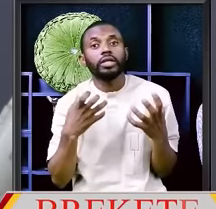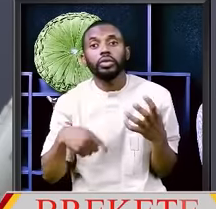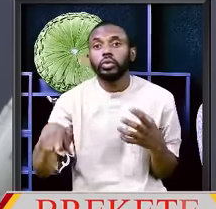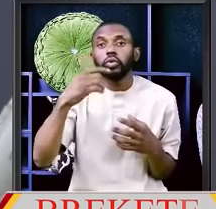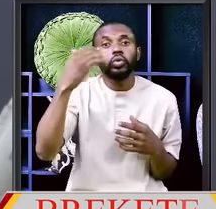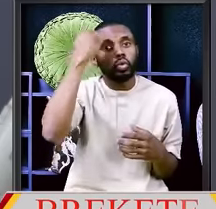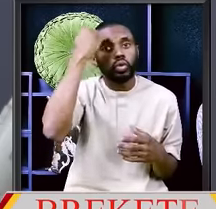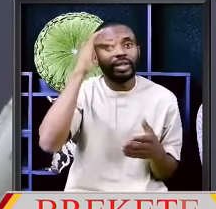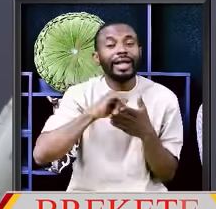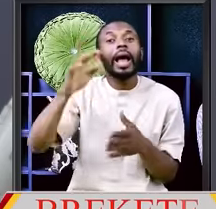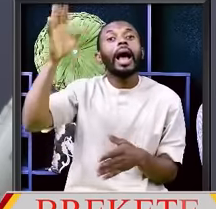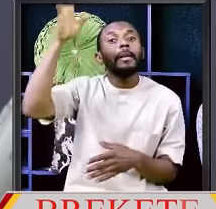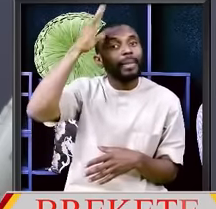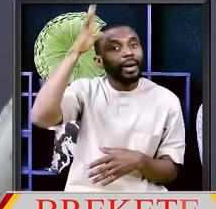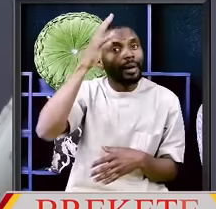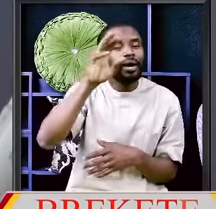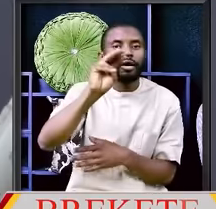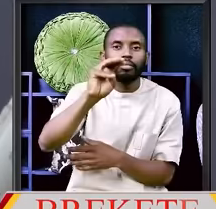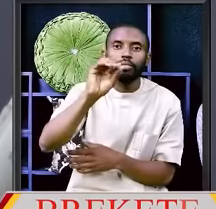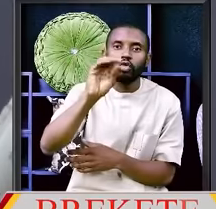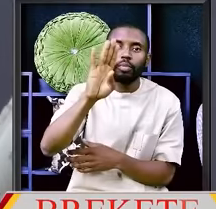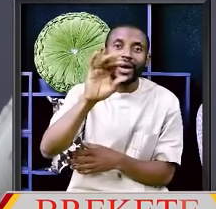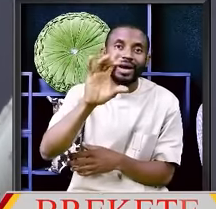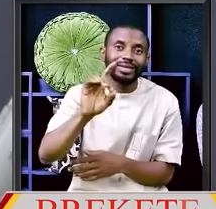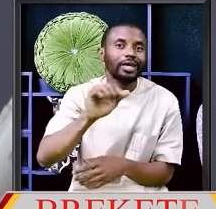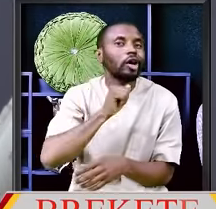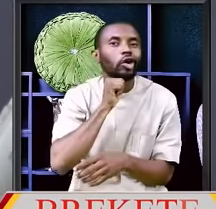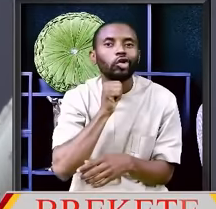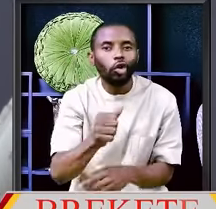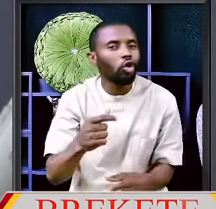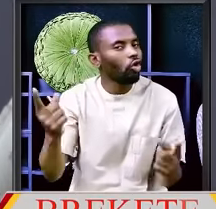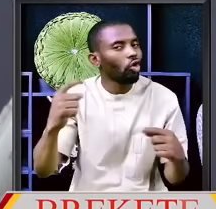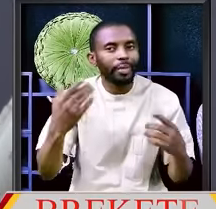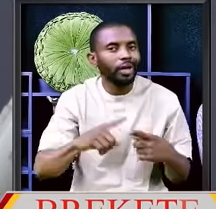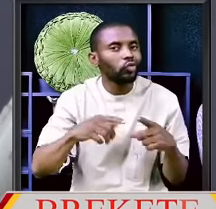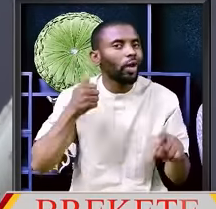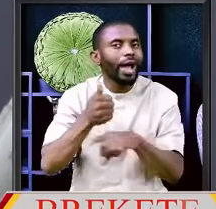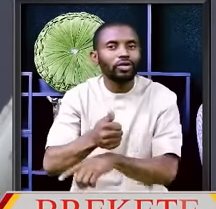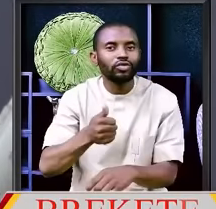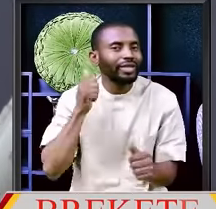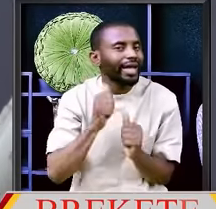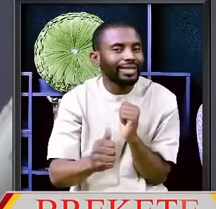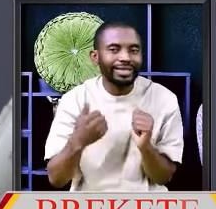Baba Mohbad no come here to accuse anybody directly.